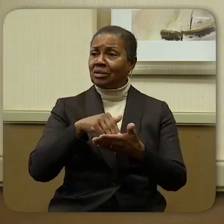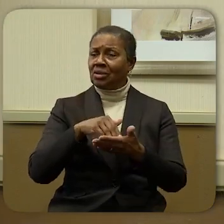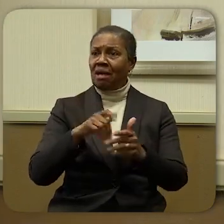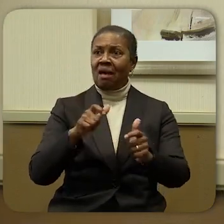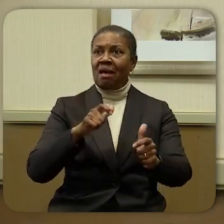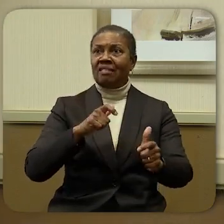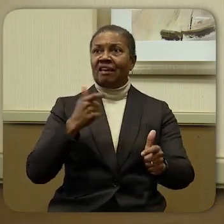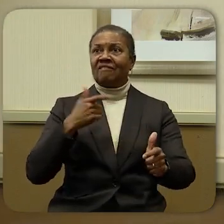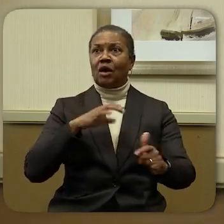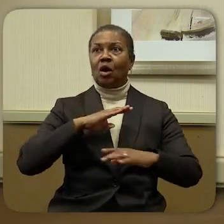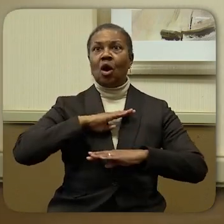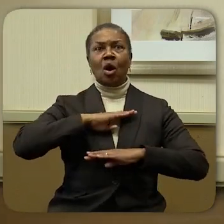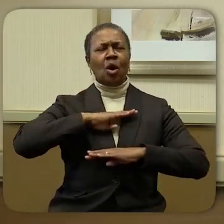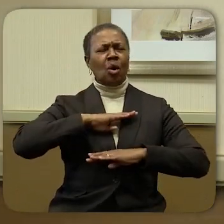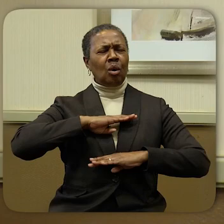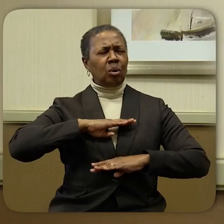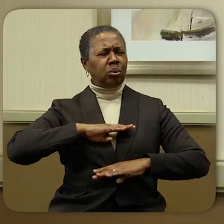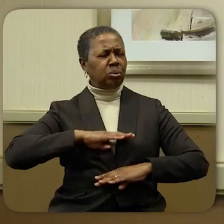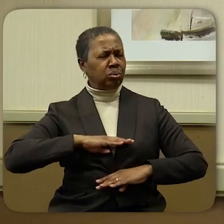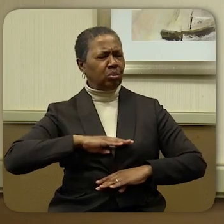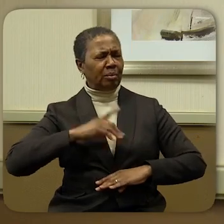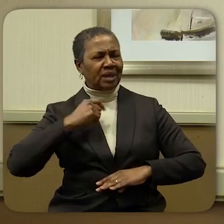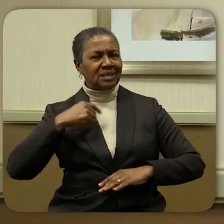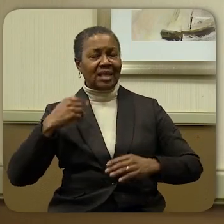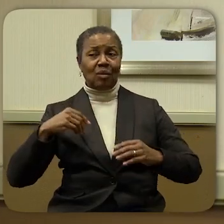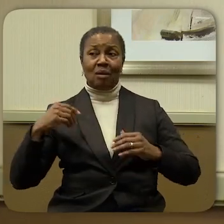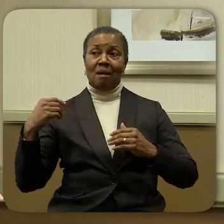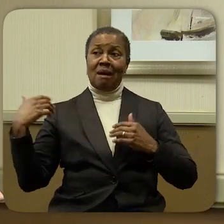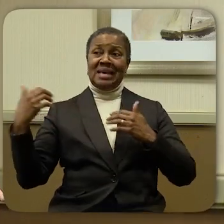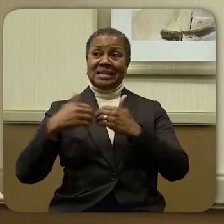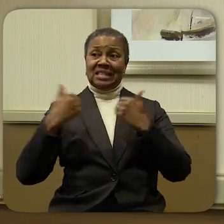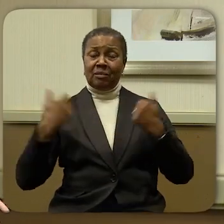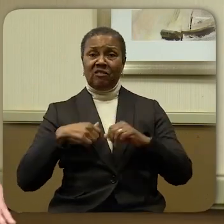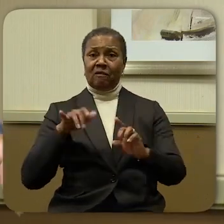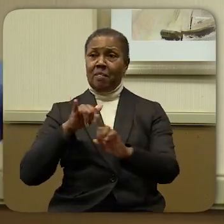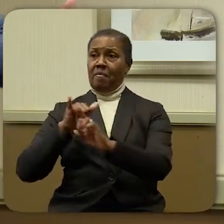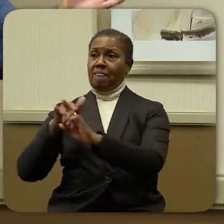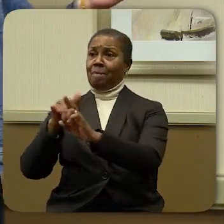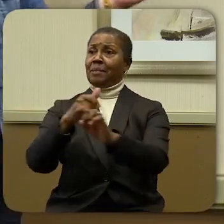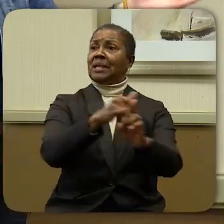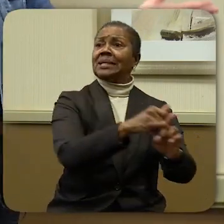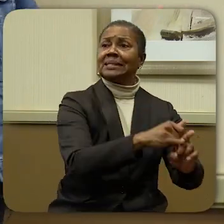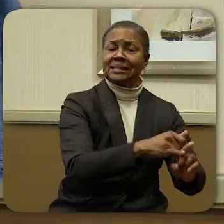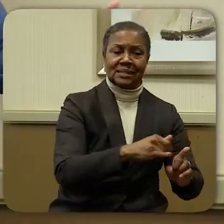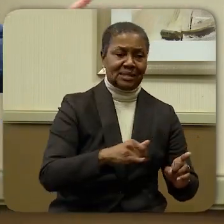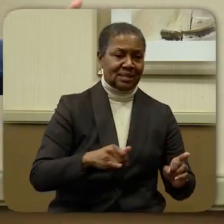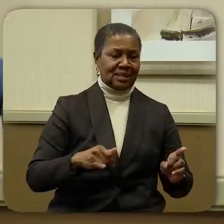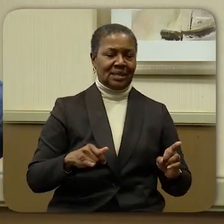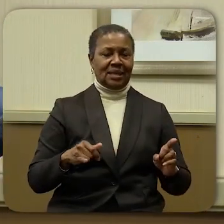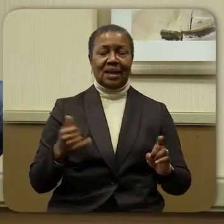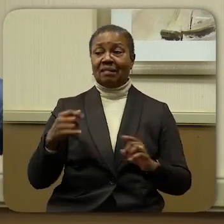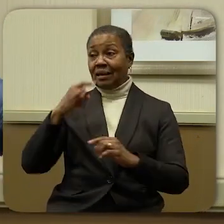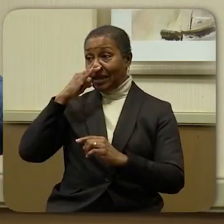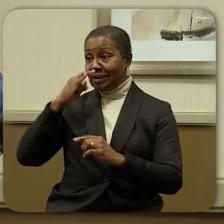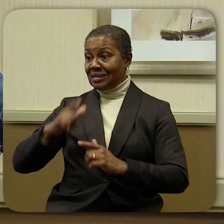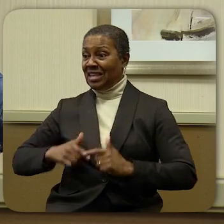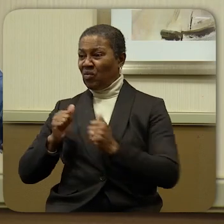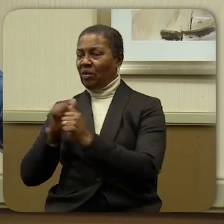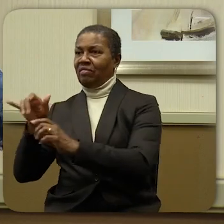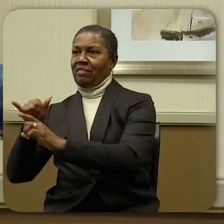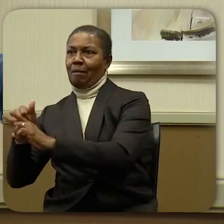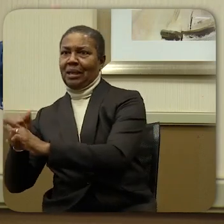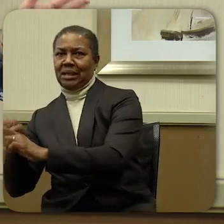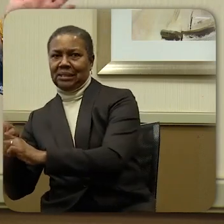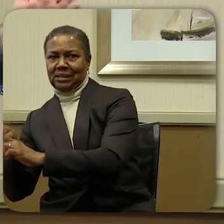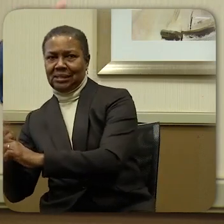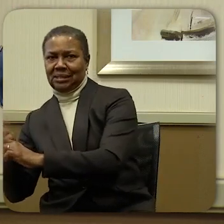sense of relief because they were away from their bullies. And then the other half of kids lived with their bullies,